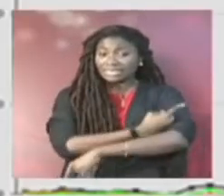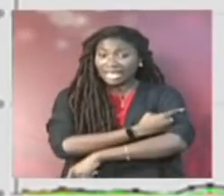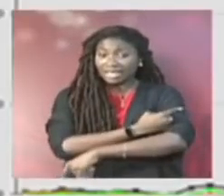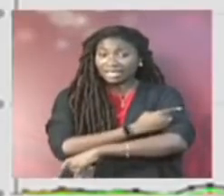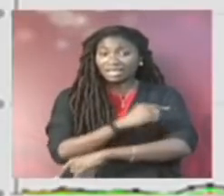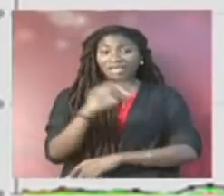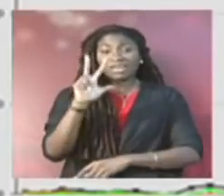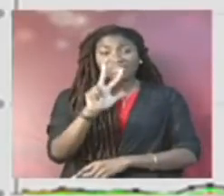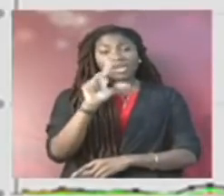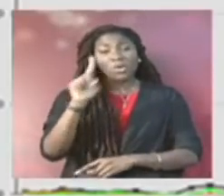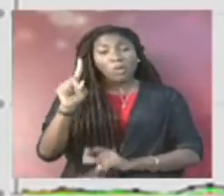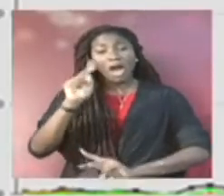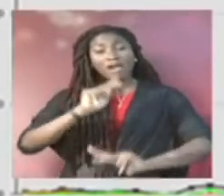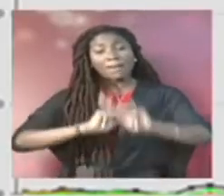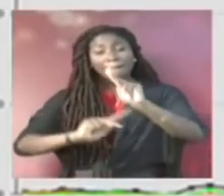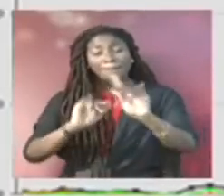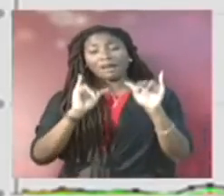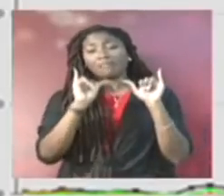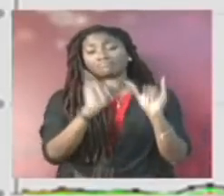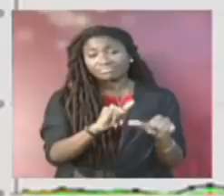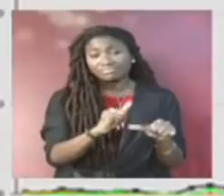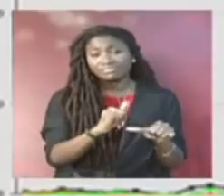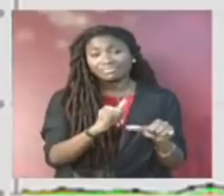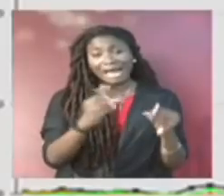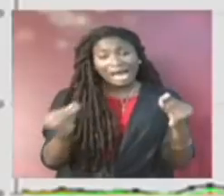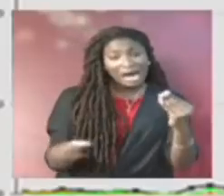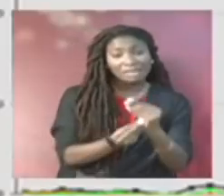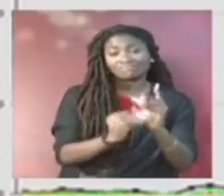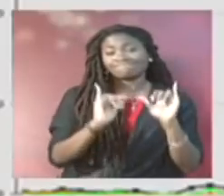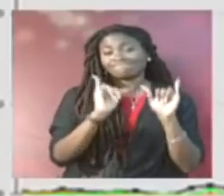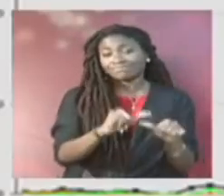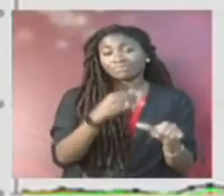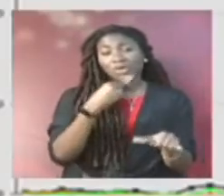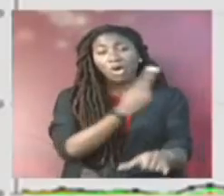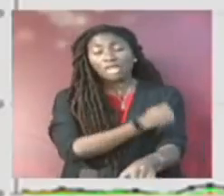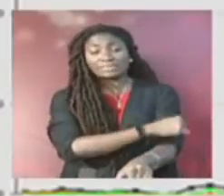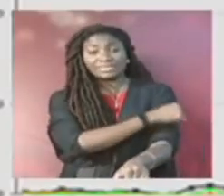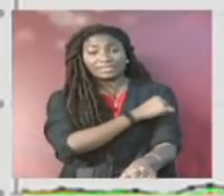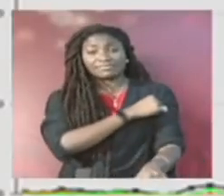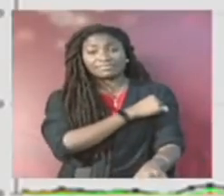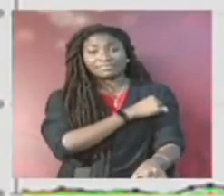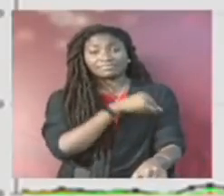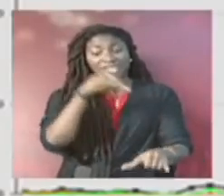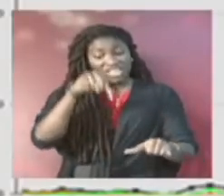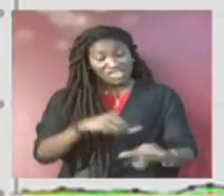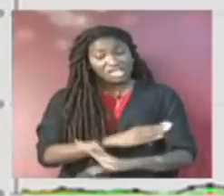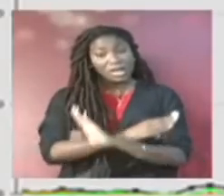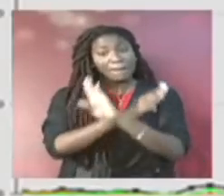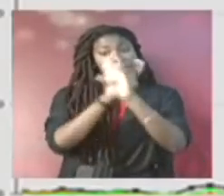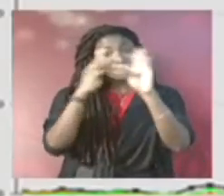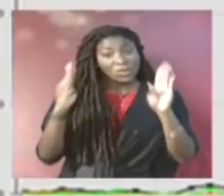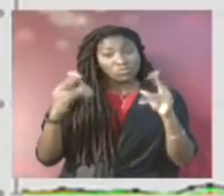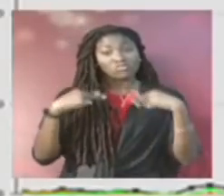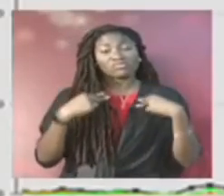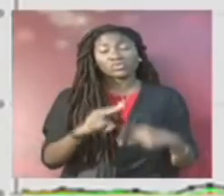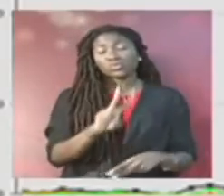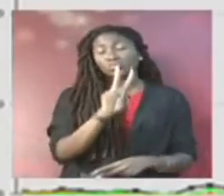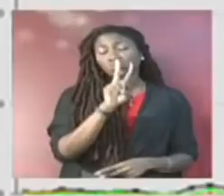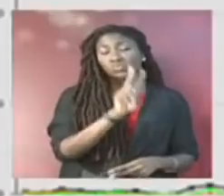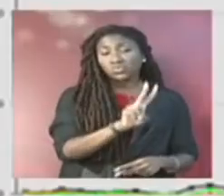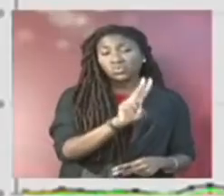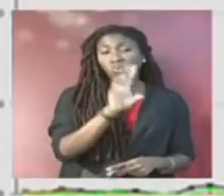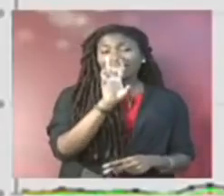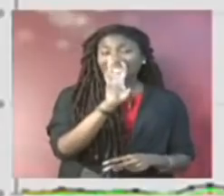net increase of 31 patients in hospital. As of this morning, the parallel healthcare system has